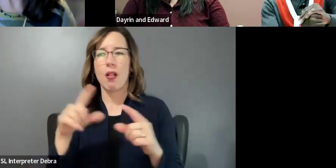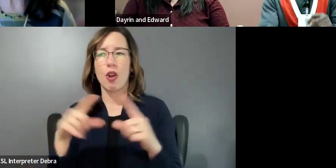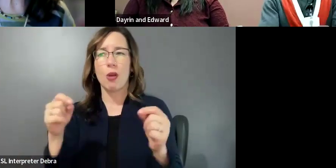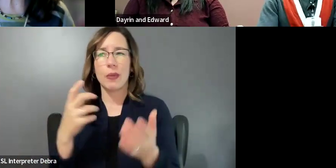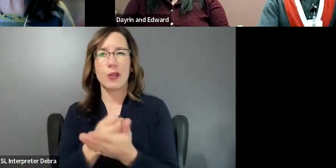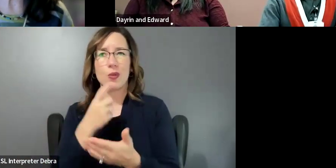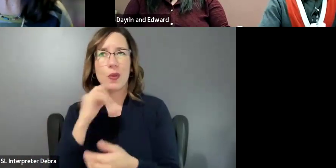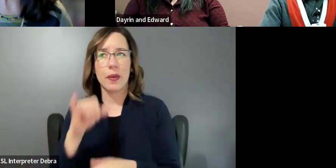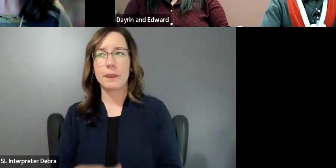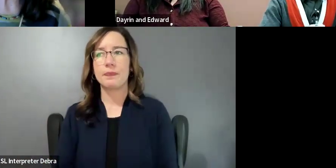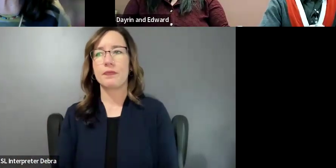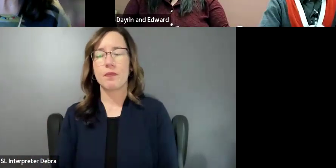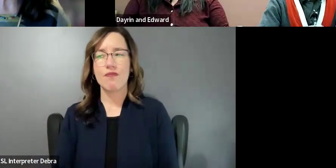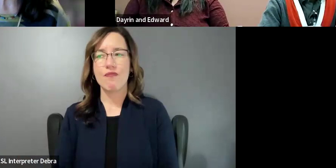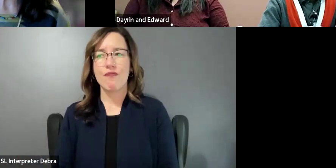So.